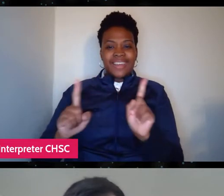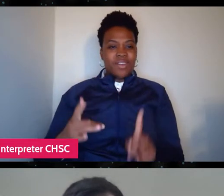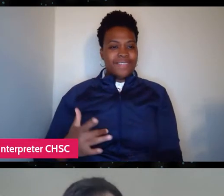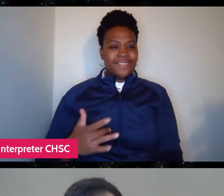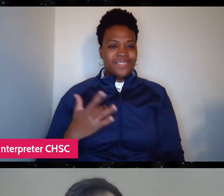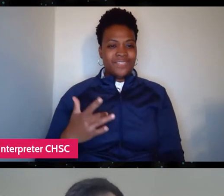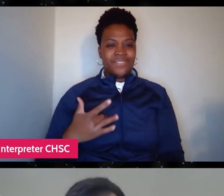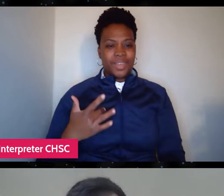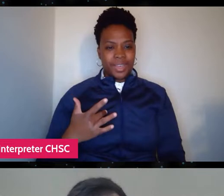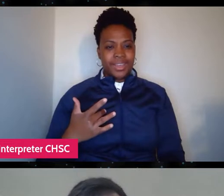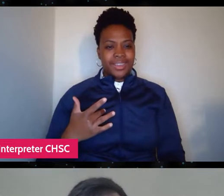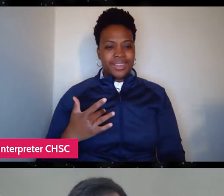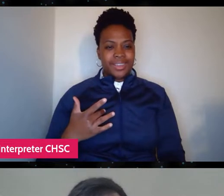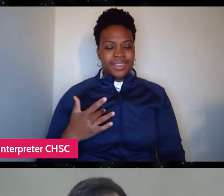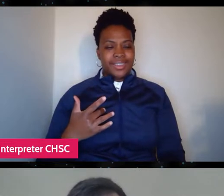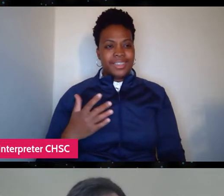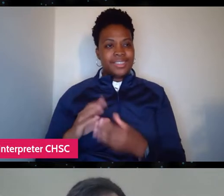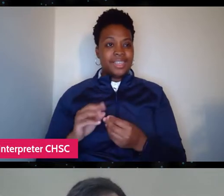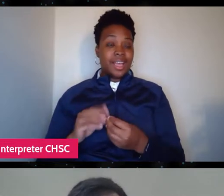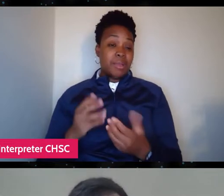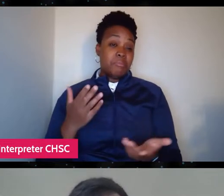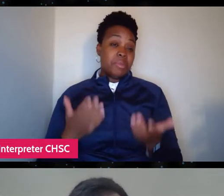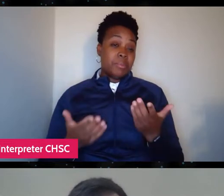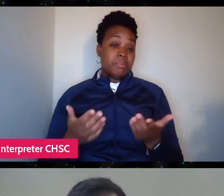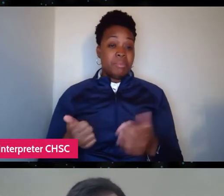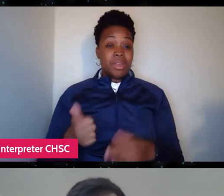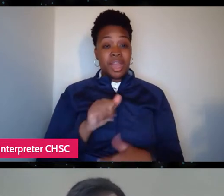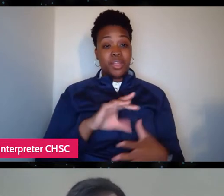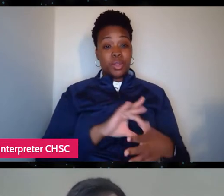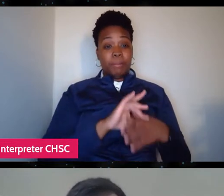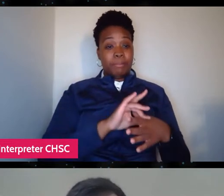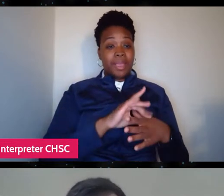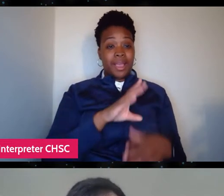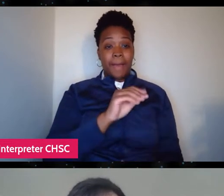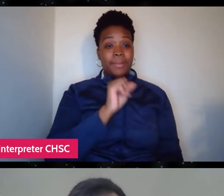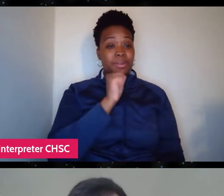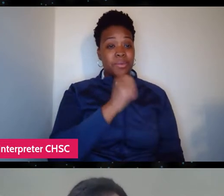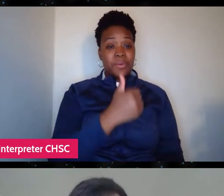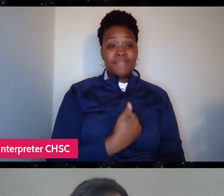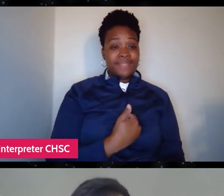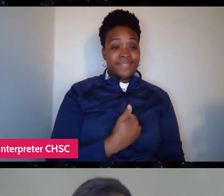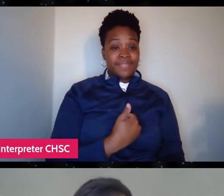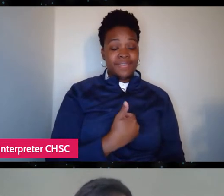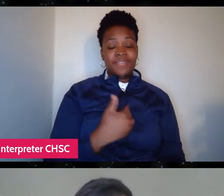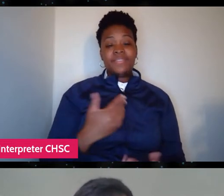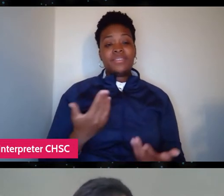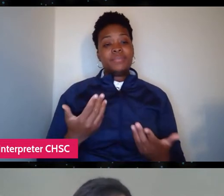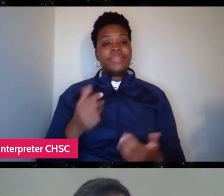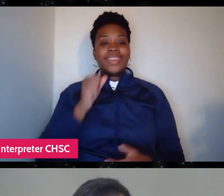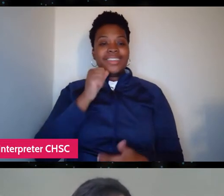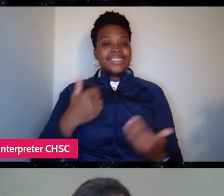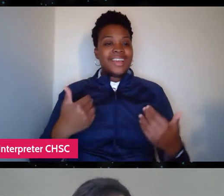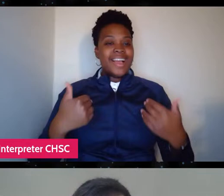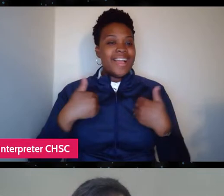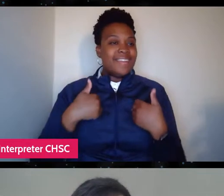say another meat company doesn't have. It doesn't have that